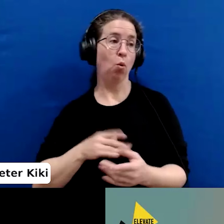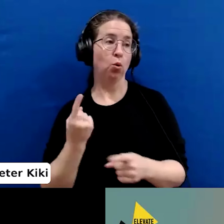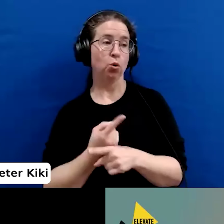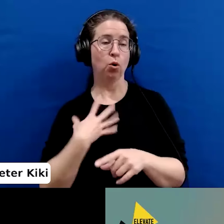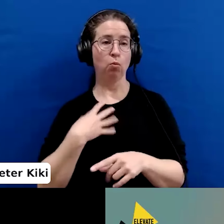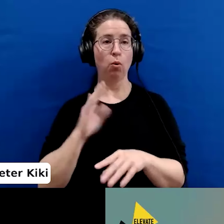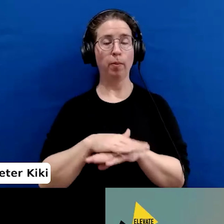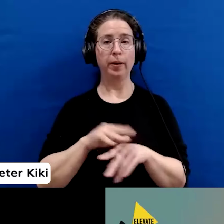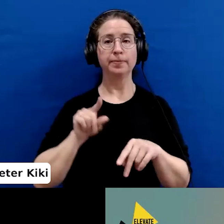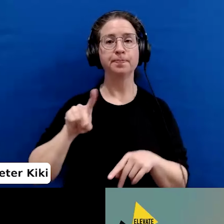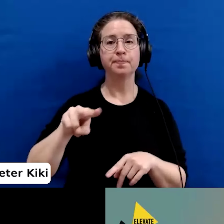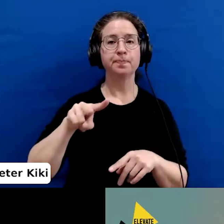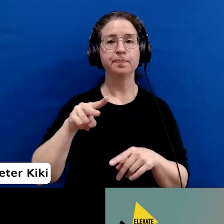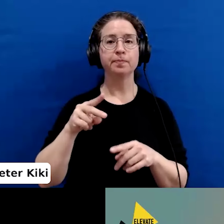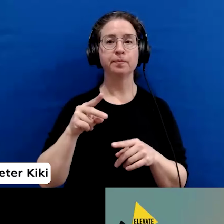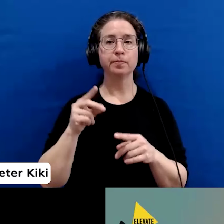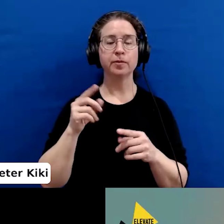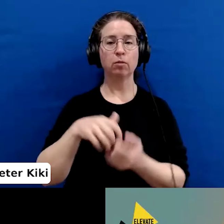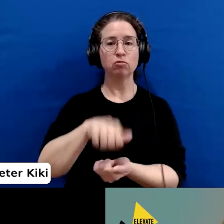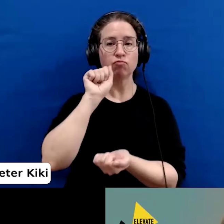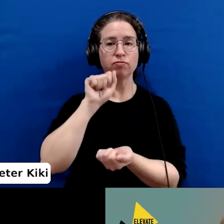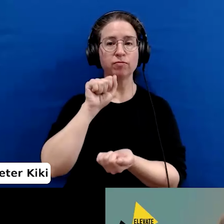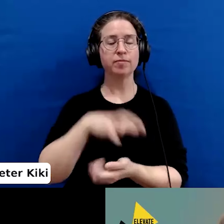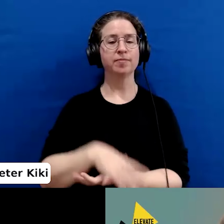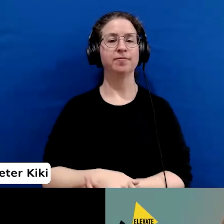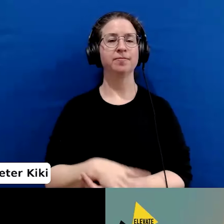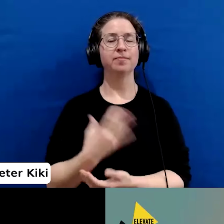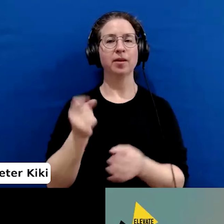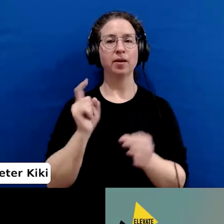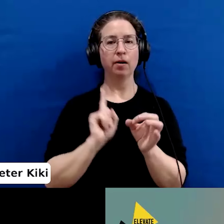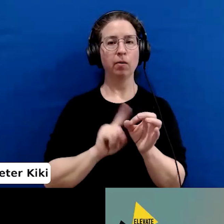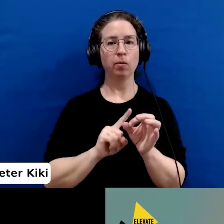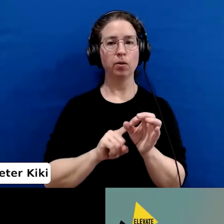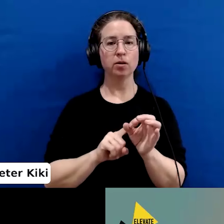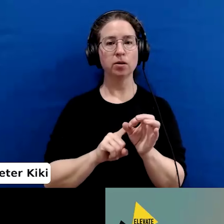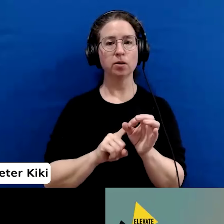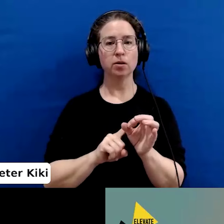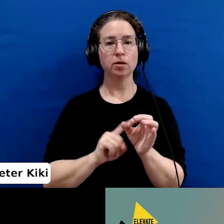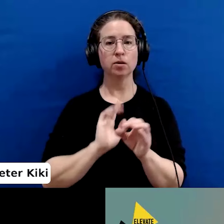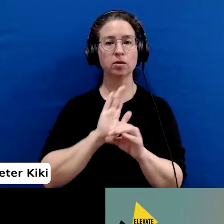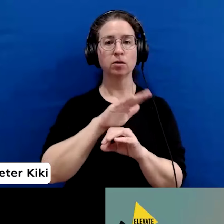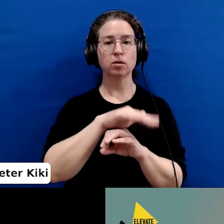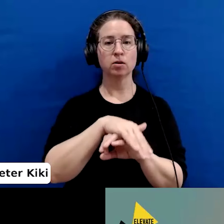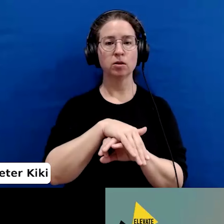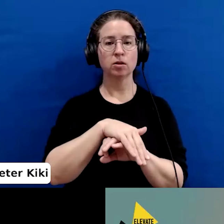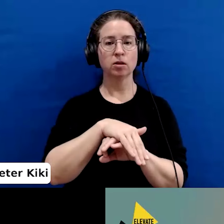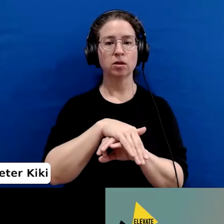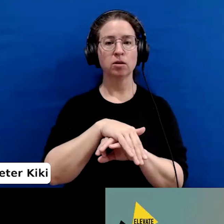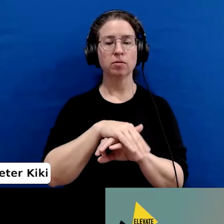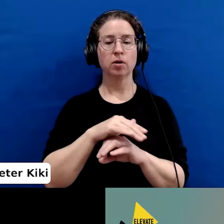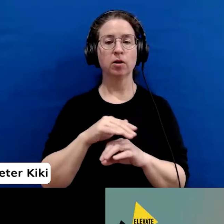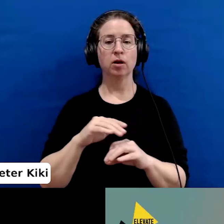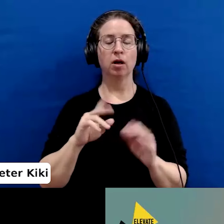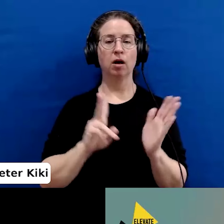like that. So there's a question regarding like a vertical double degree.